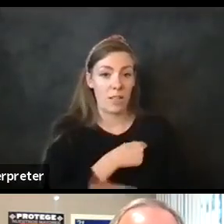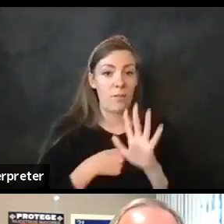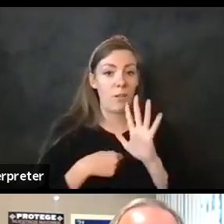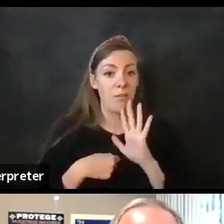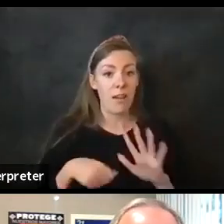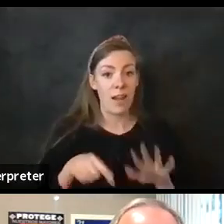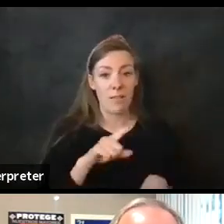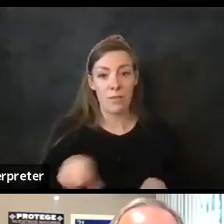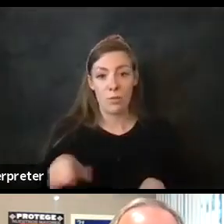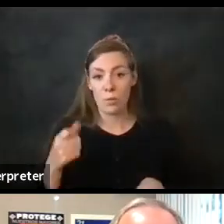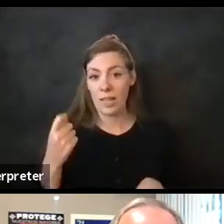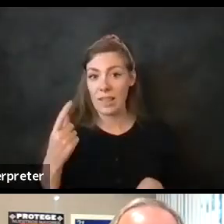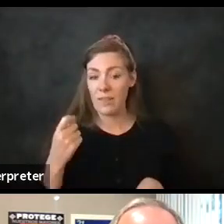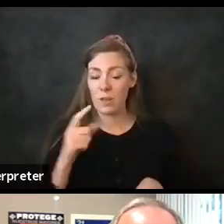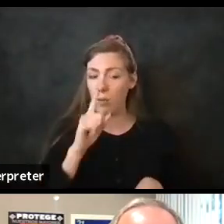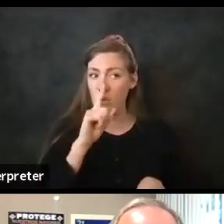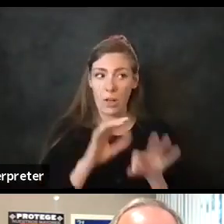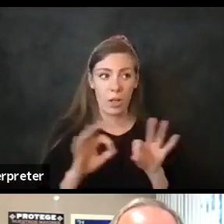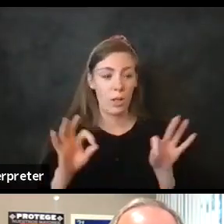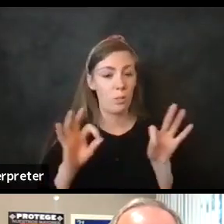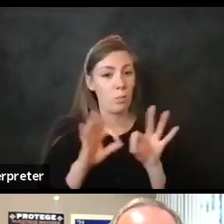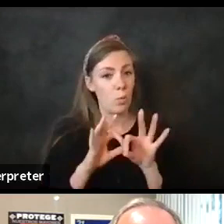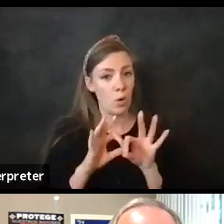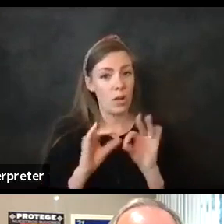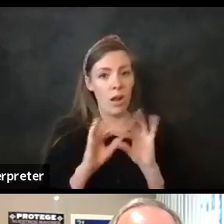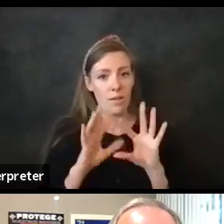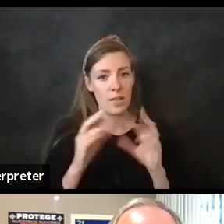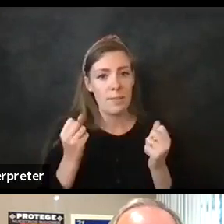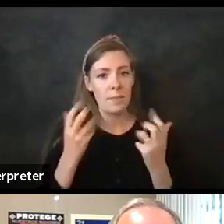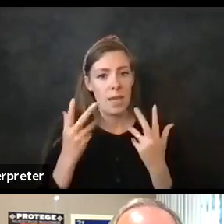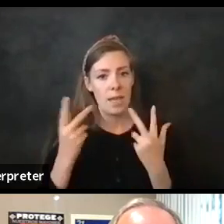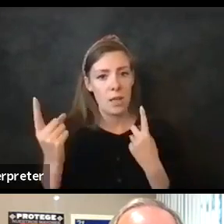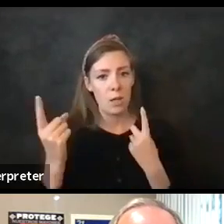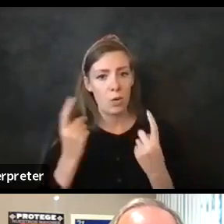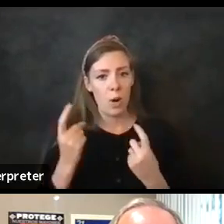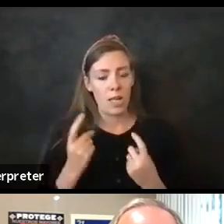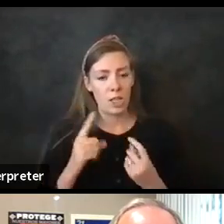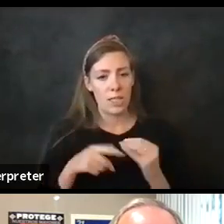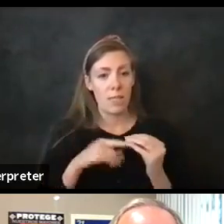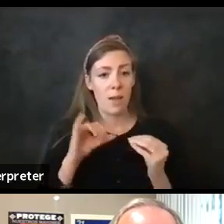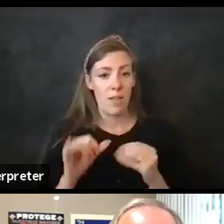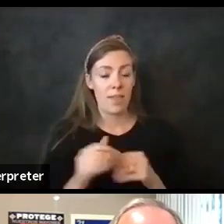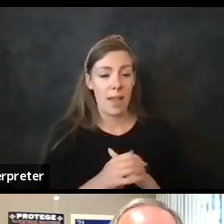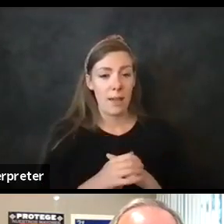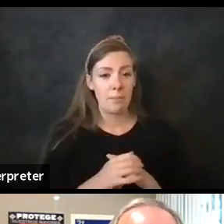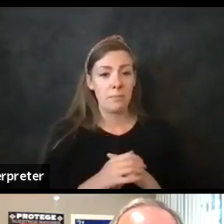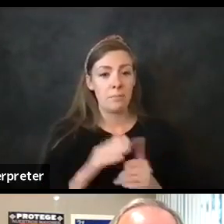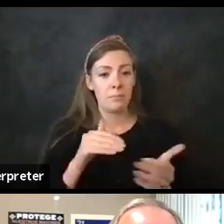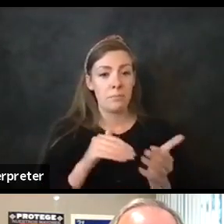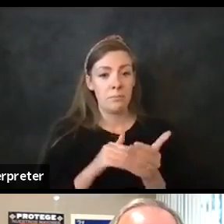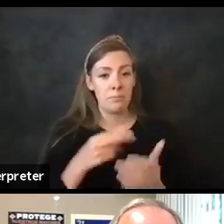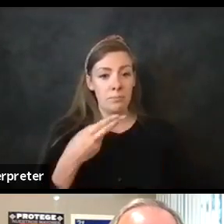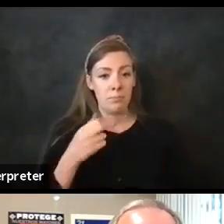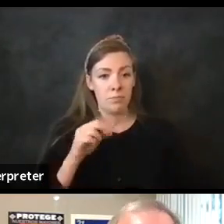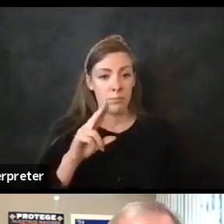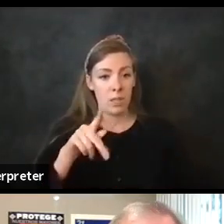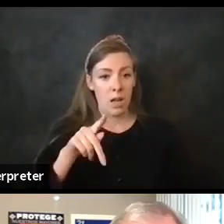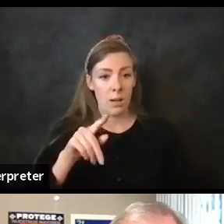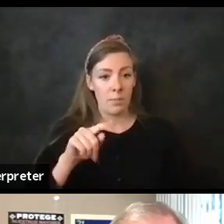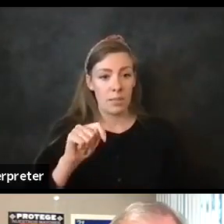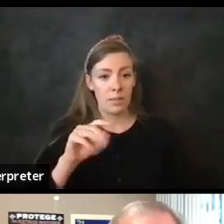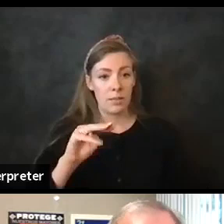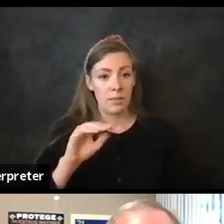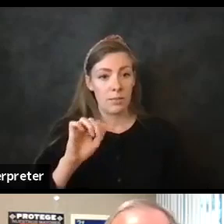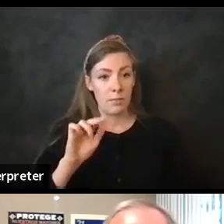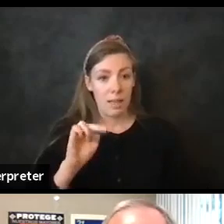is very important. And obviously, there's a lot of questions and concerns about there. But Dr. Hauptmann, I'm wondering if you have any final thoughts,